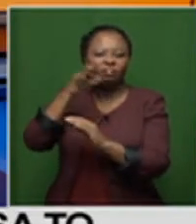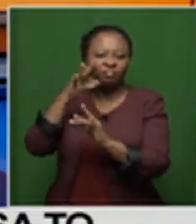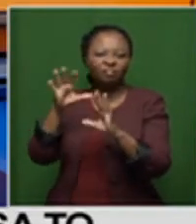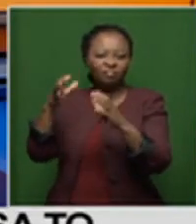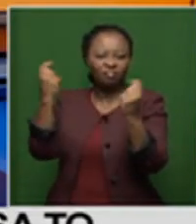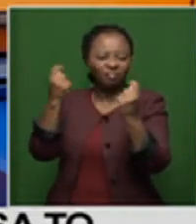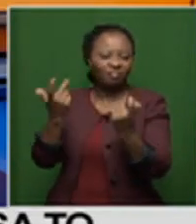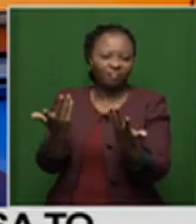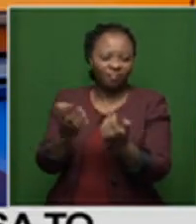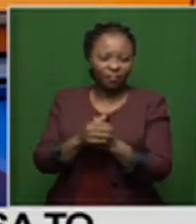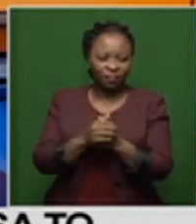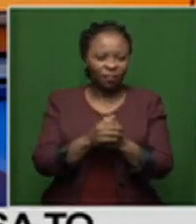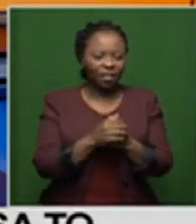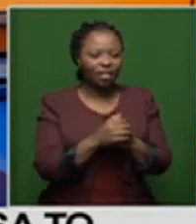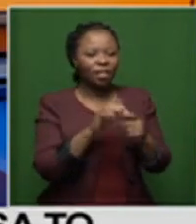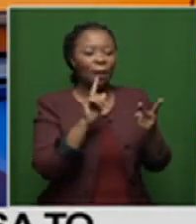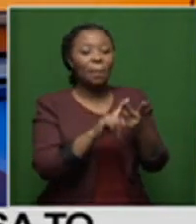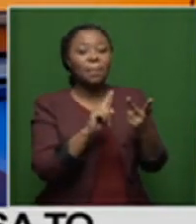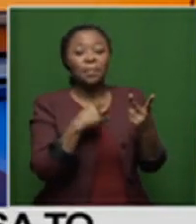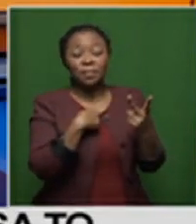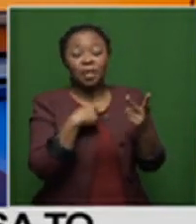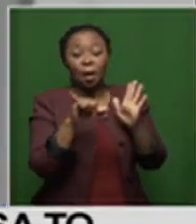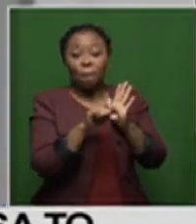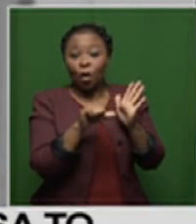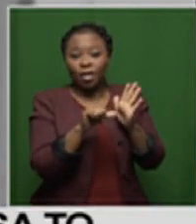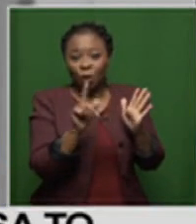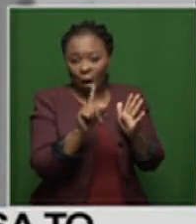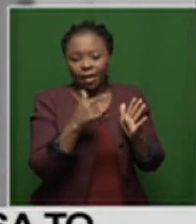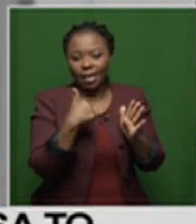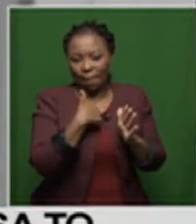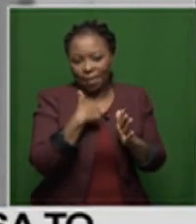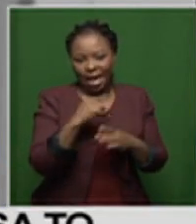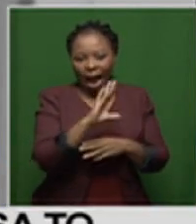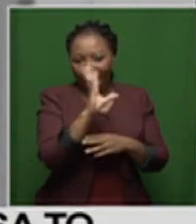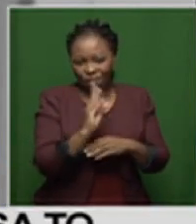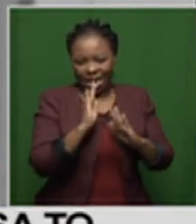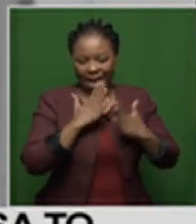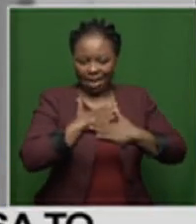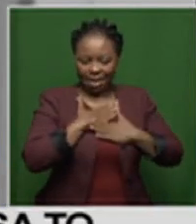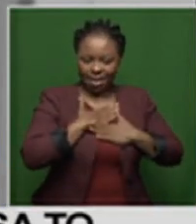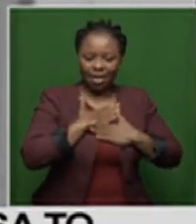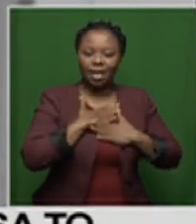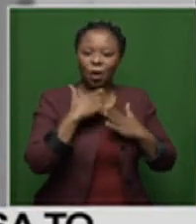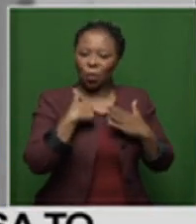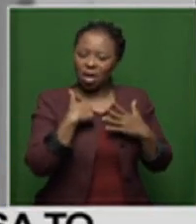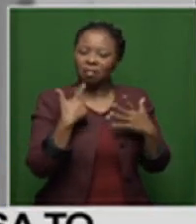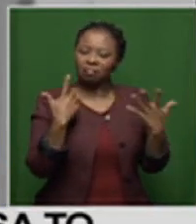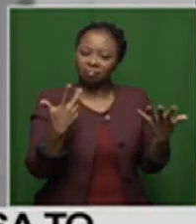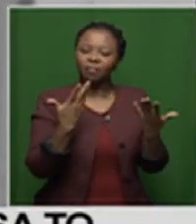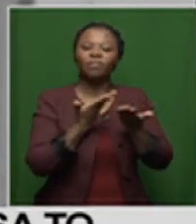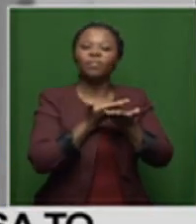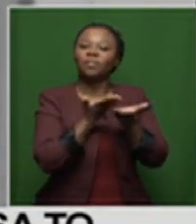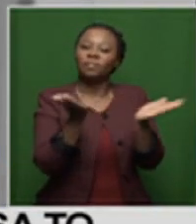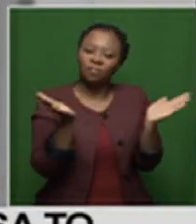Well, and the most important thing for me is being an African is that we have to go and relive what Africa